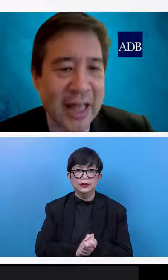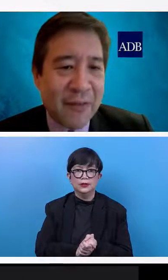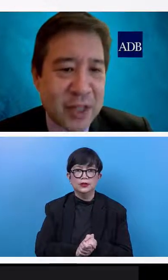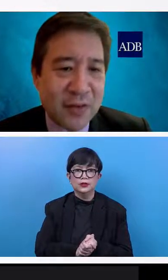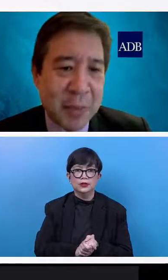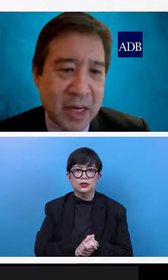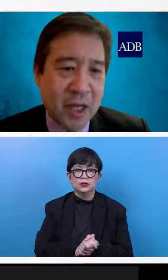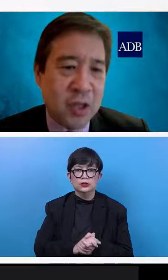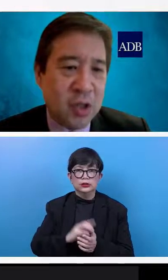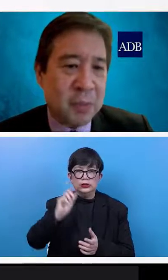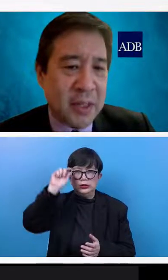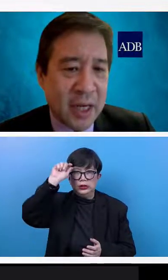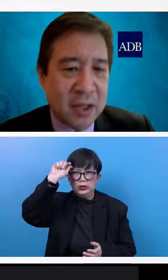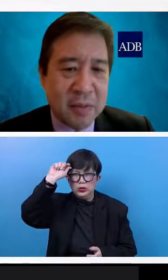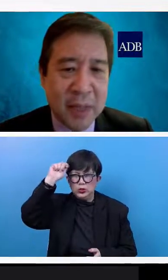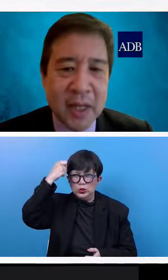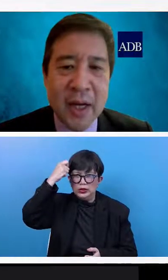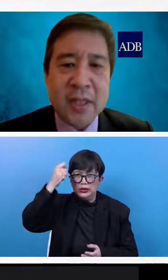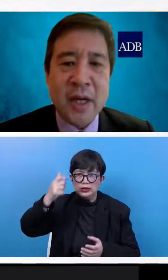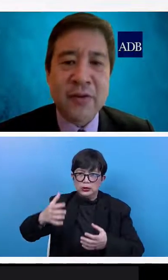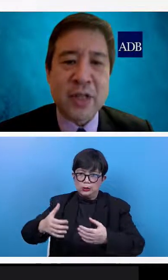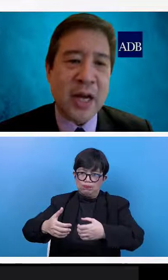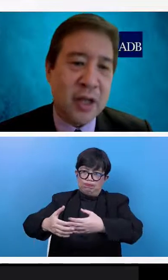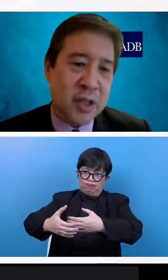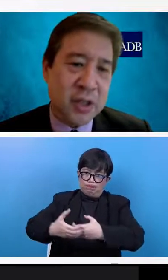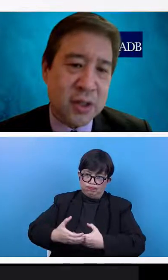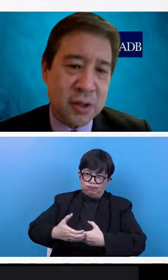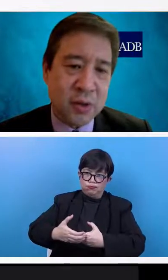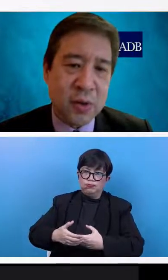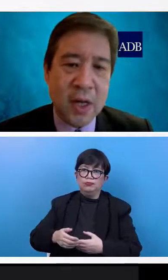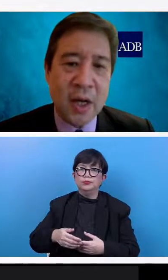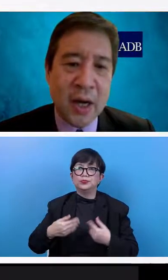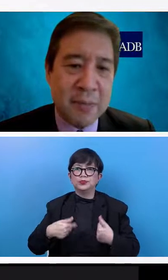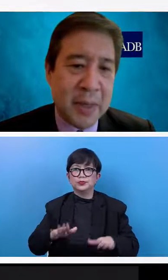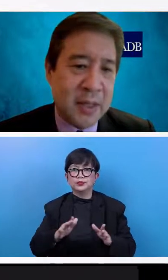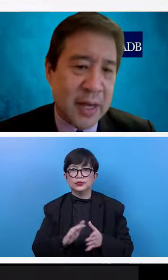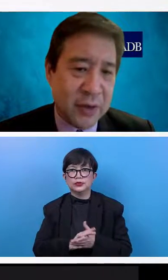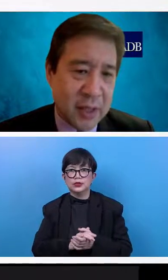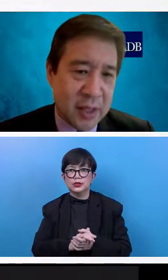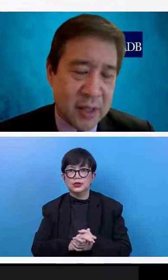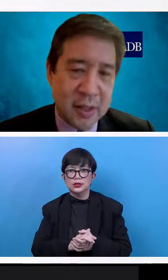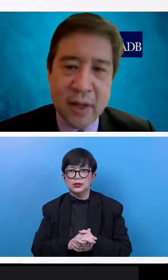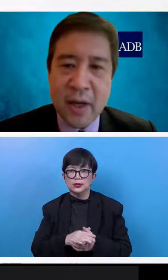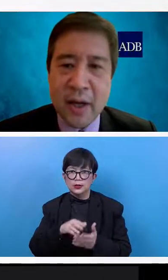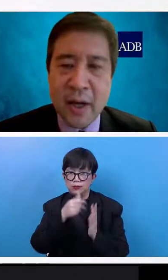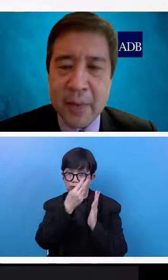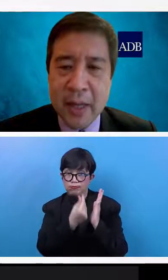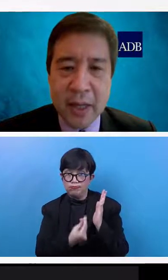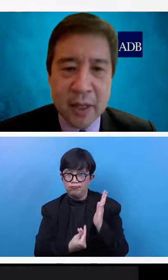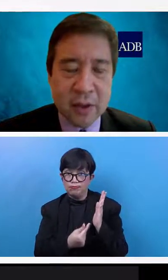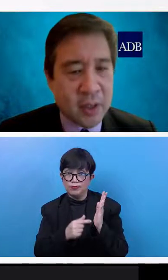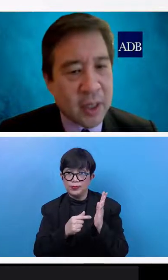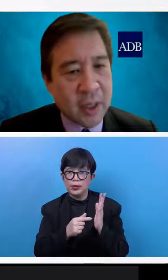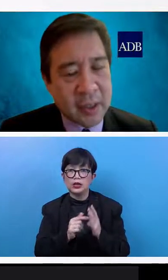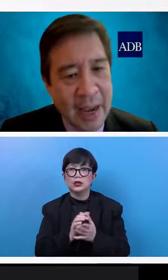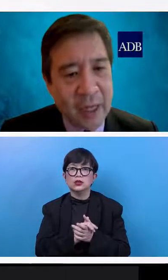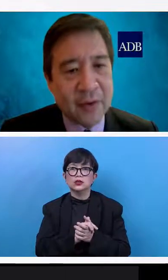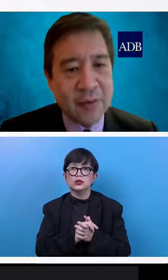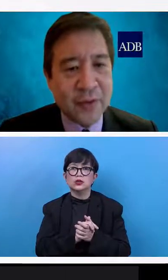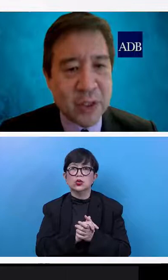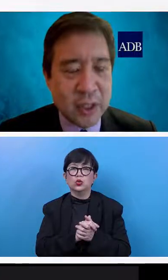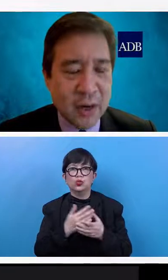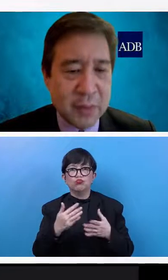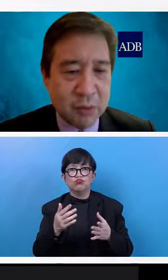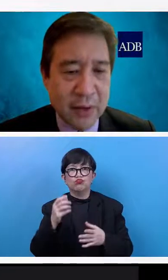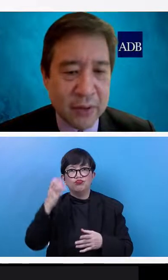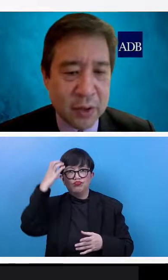the levels of spending on social protection because of the challenges to government deficits and the lack of